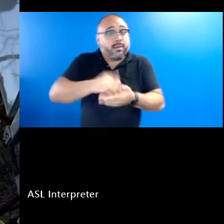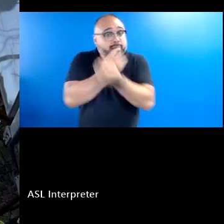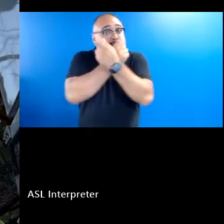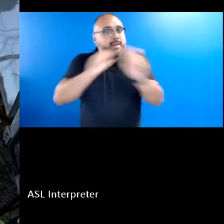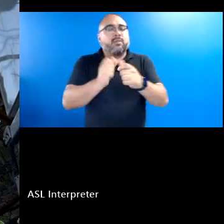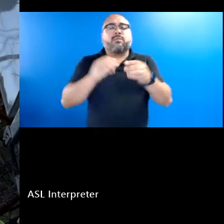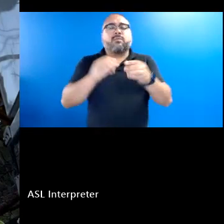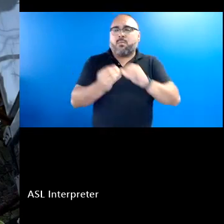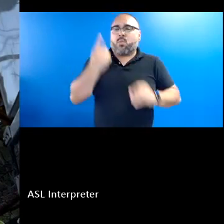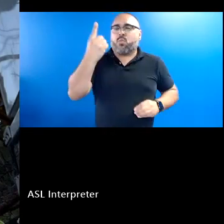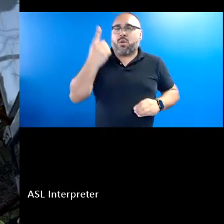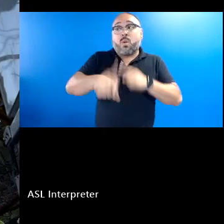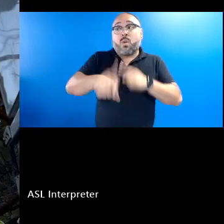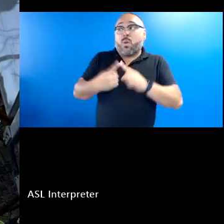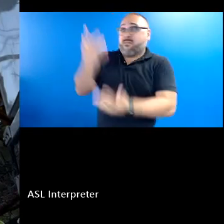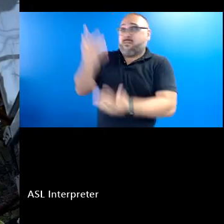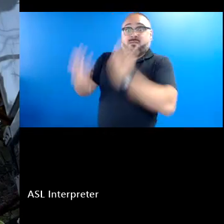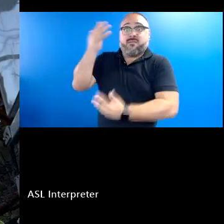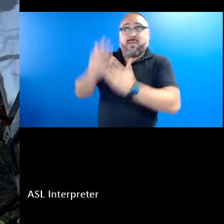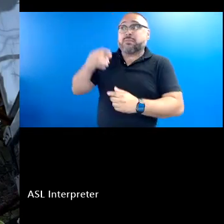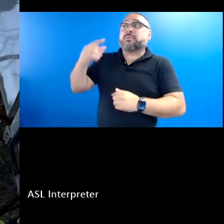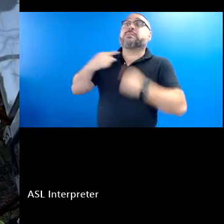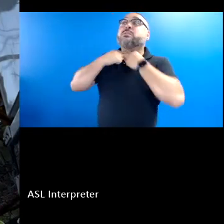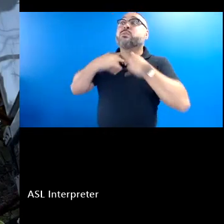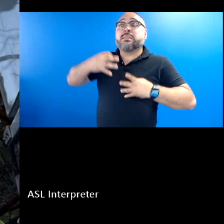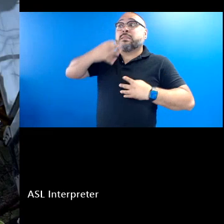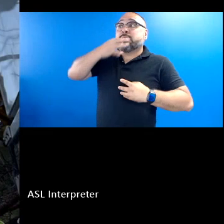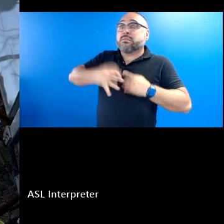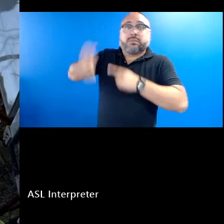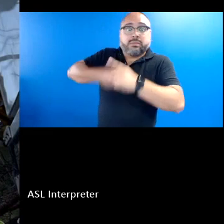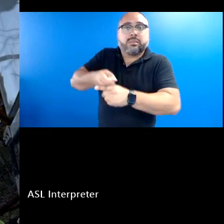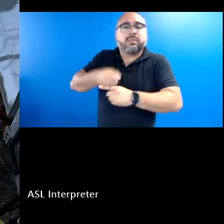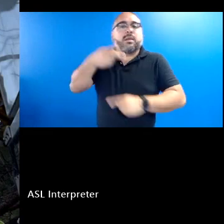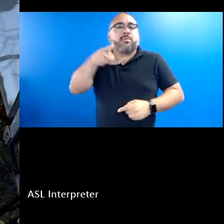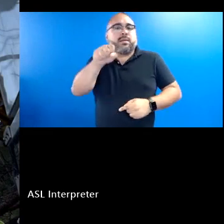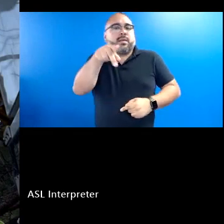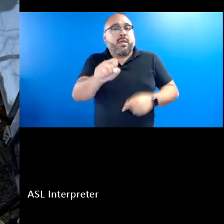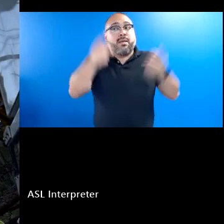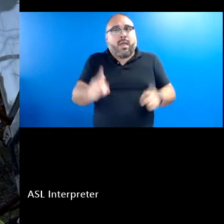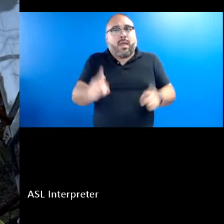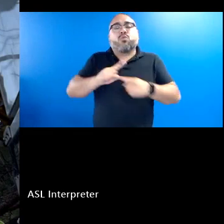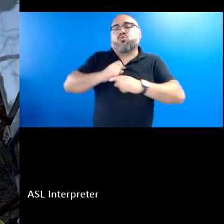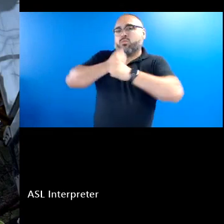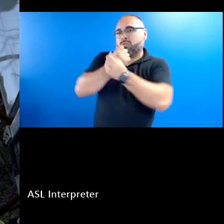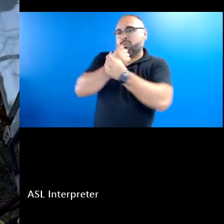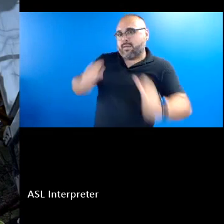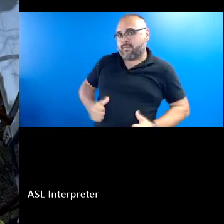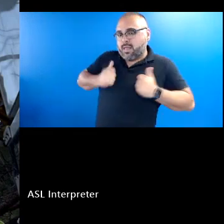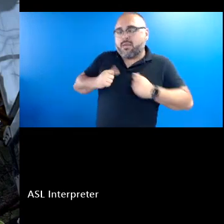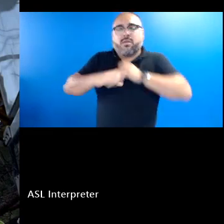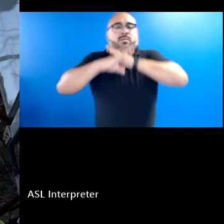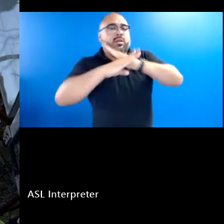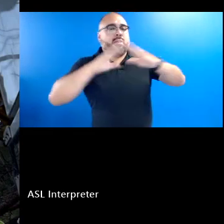risk of wildfires is high, PSPS is necessary to save lives and protect communities. The threat of extreme weather and potential